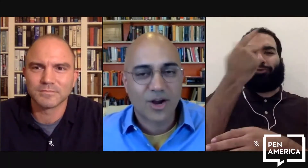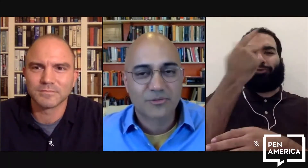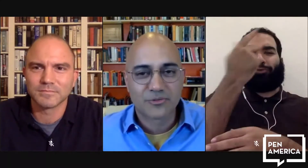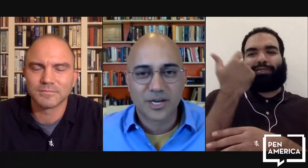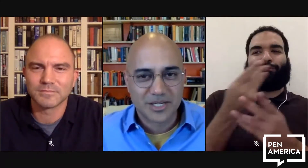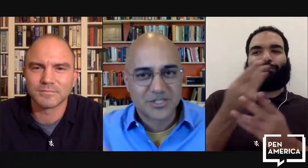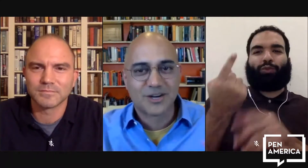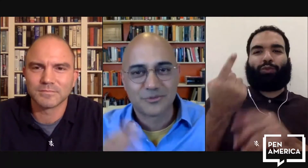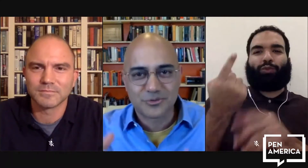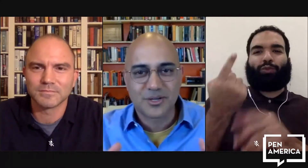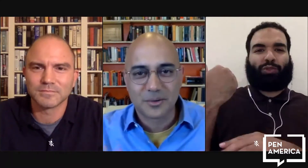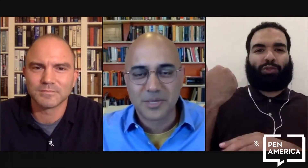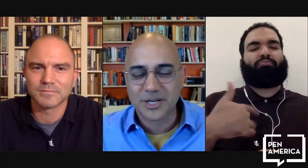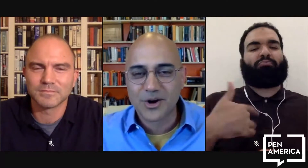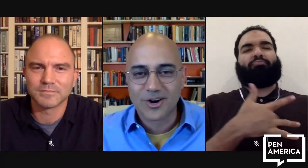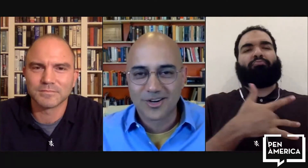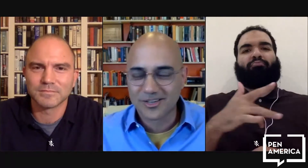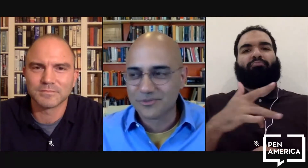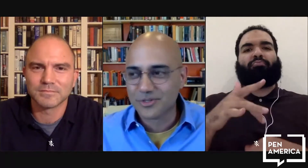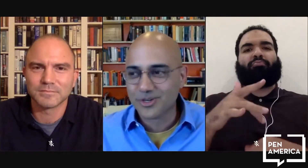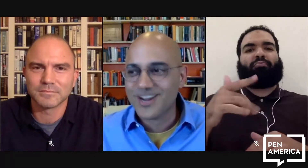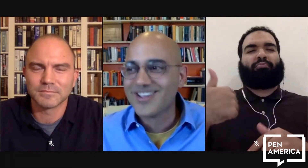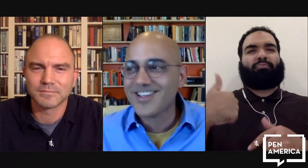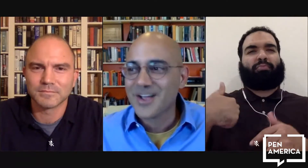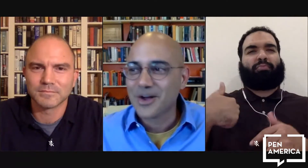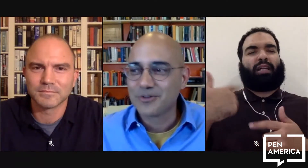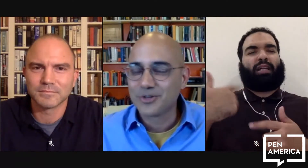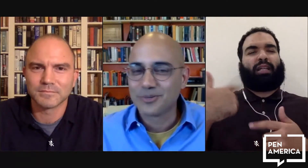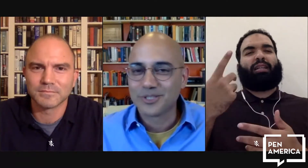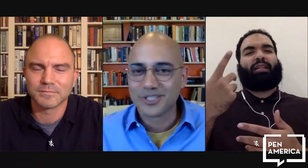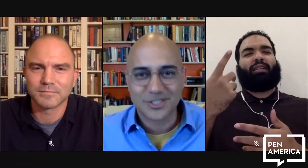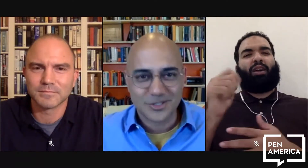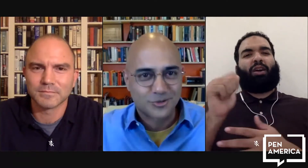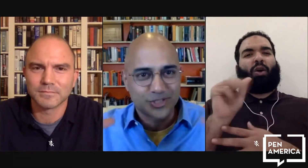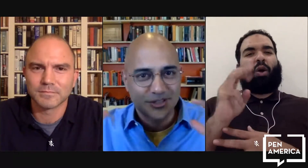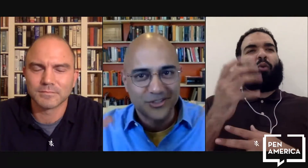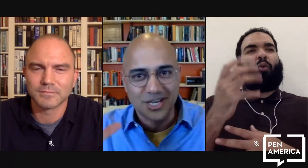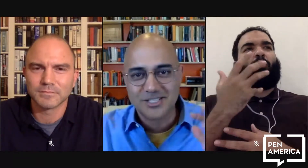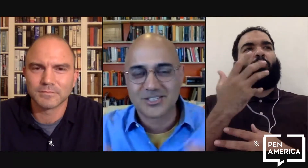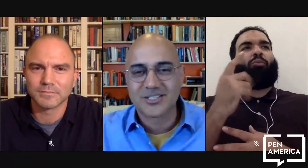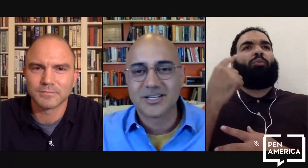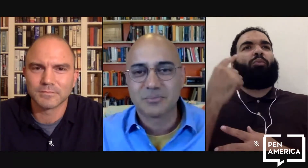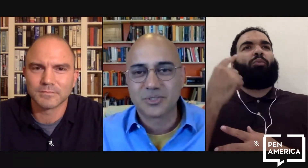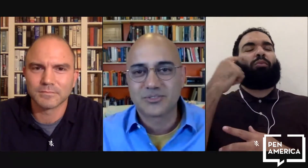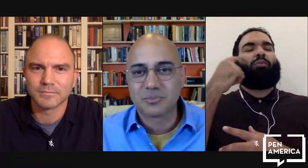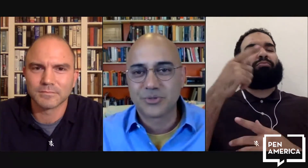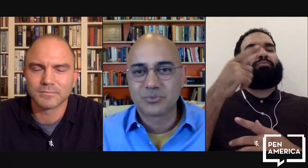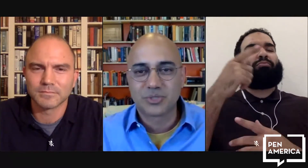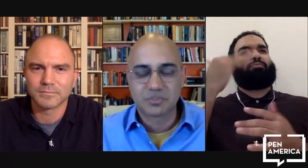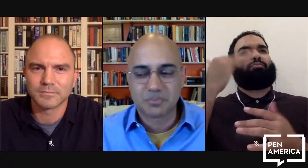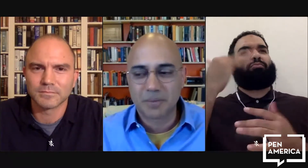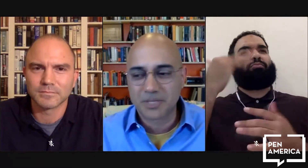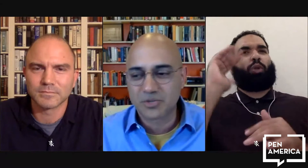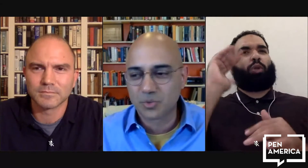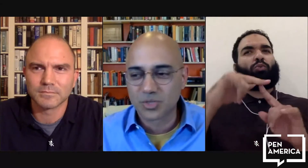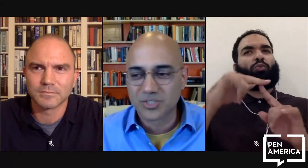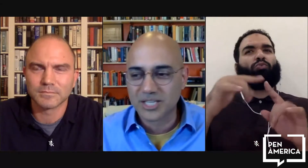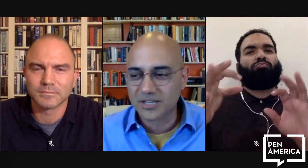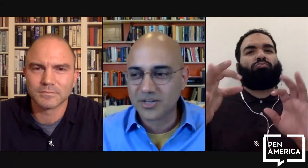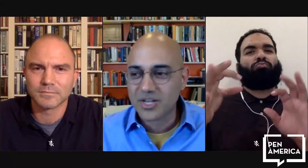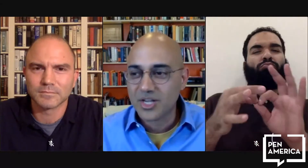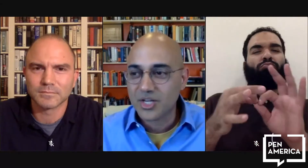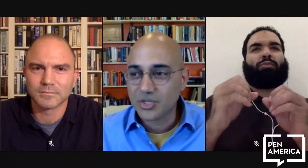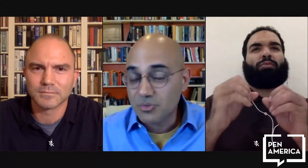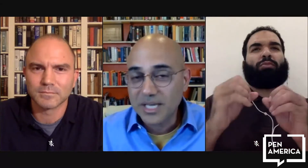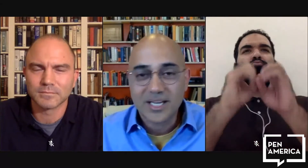as I often find myself a bit in awe of your ability to sort of synthesize and put a picture of the world